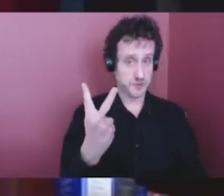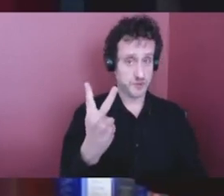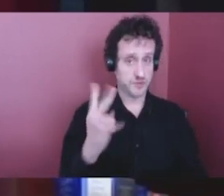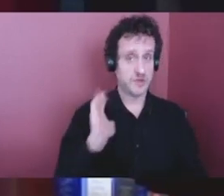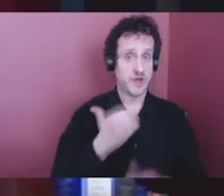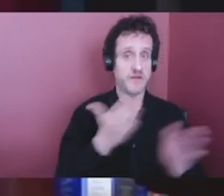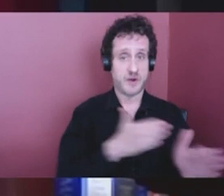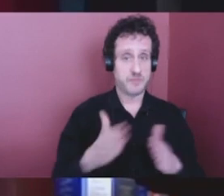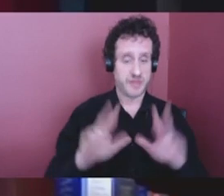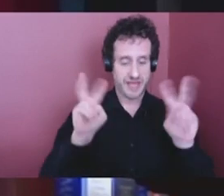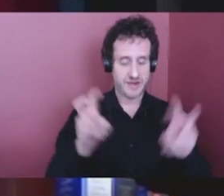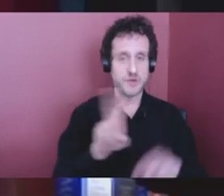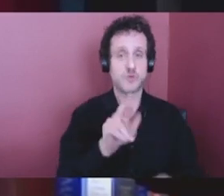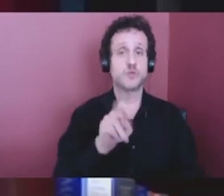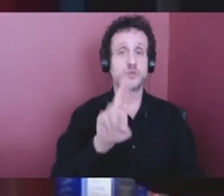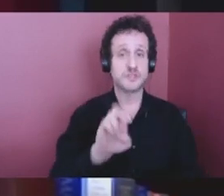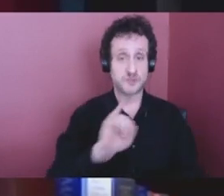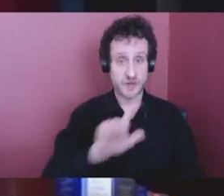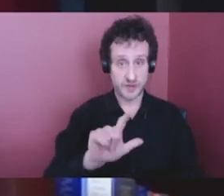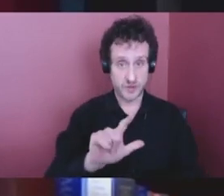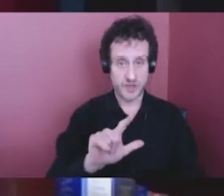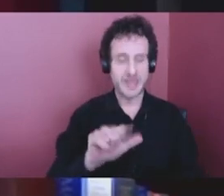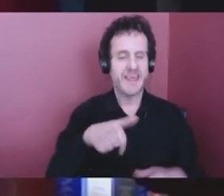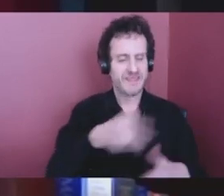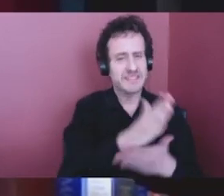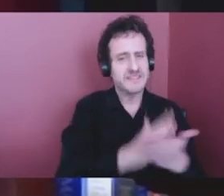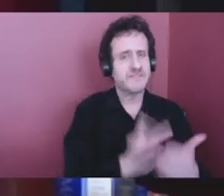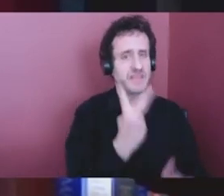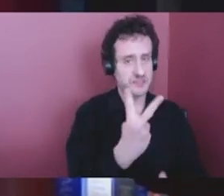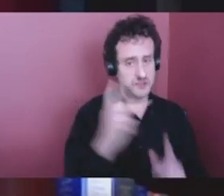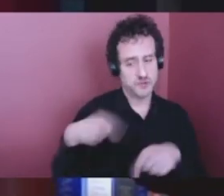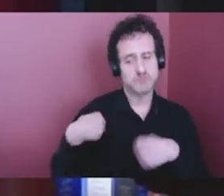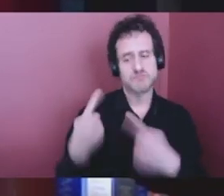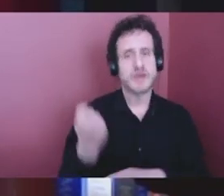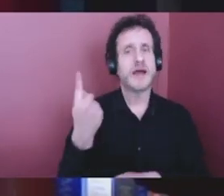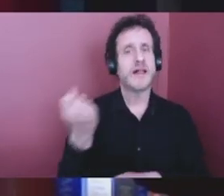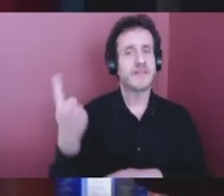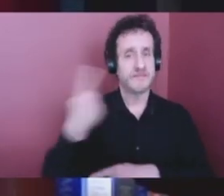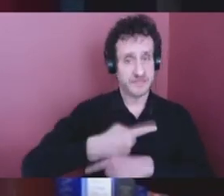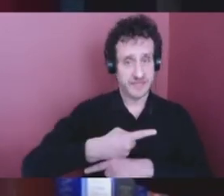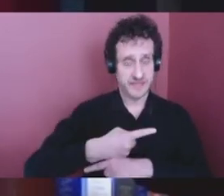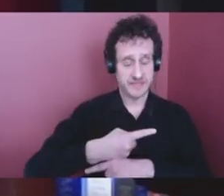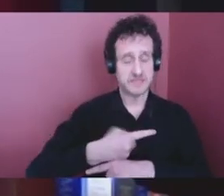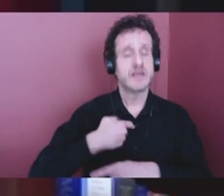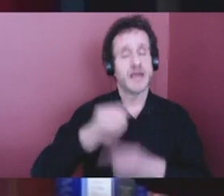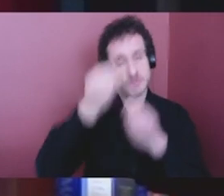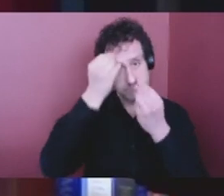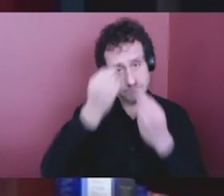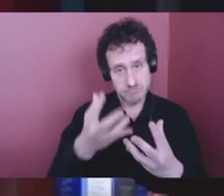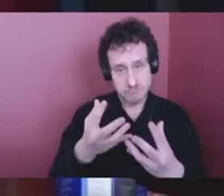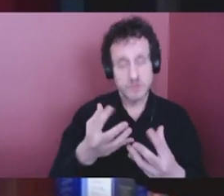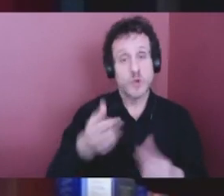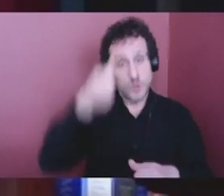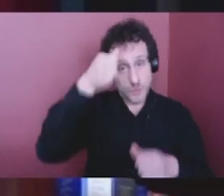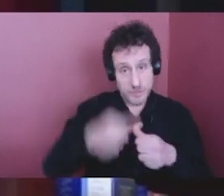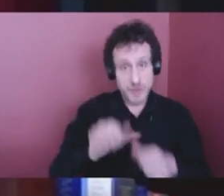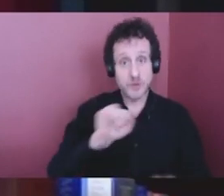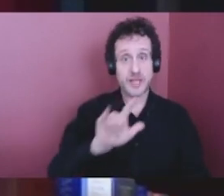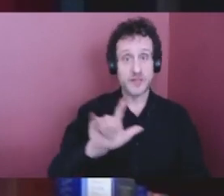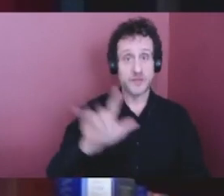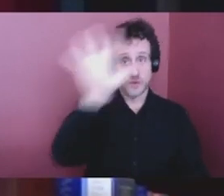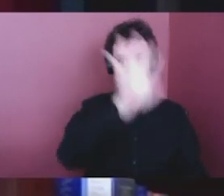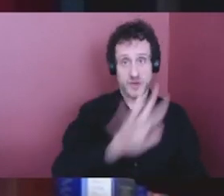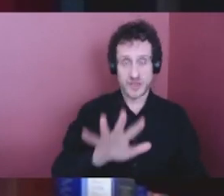Illinois plan. And I want to provide two updates, one on where each of our 4 regions stand on meeting